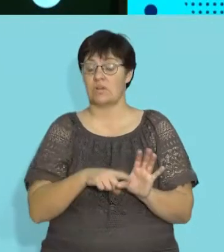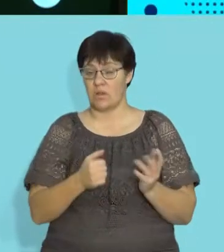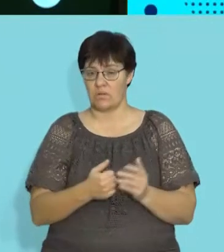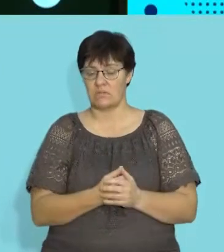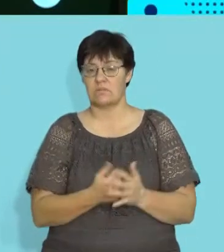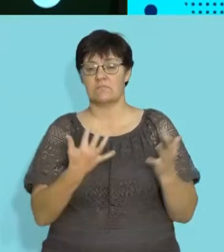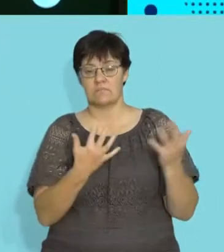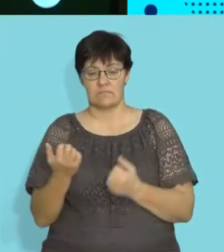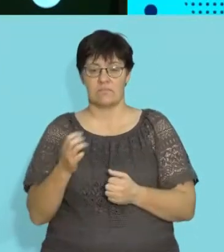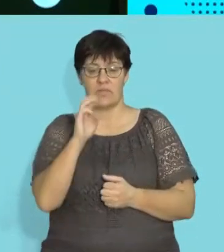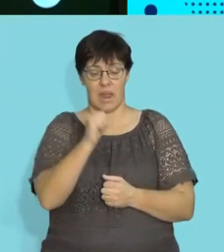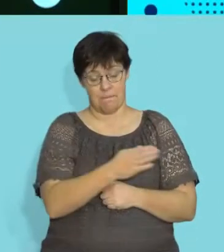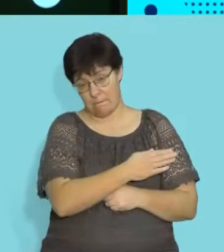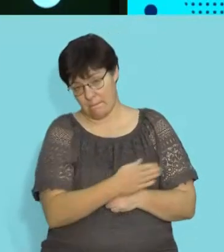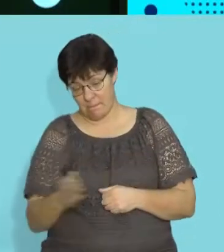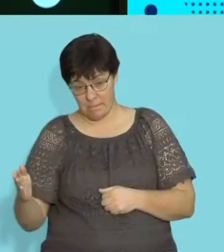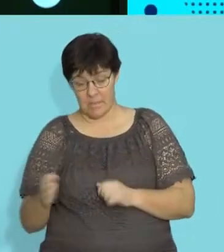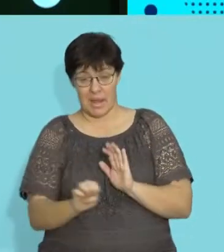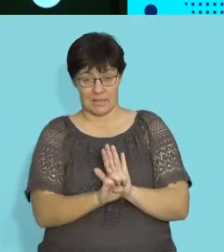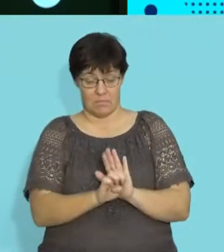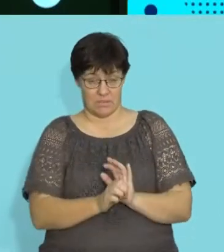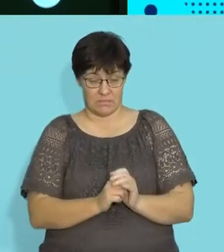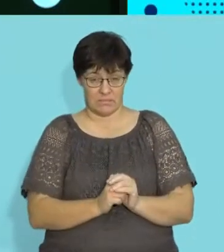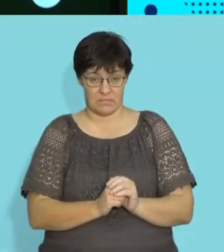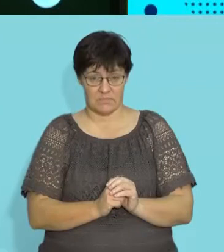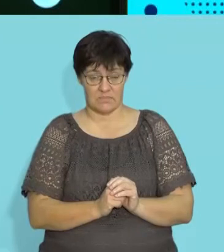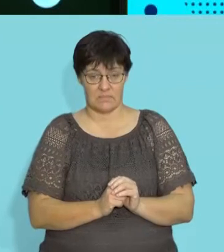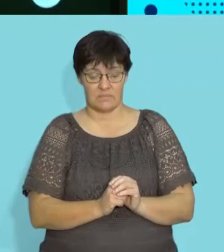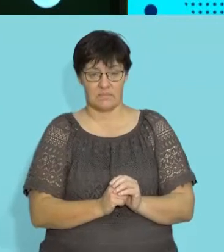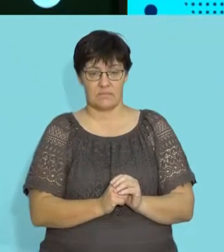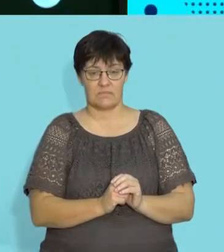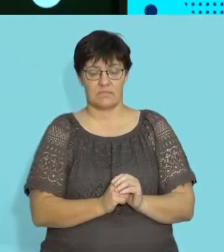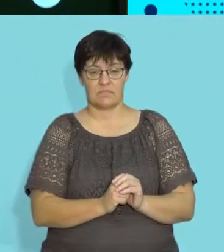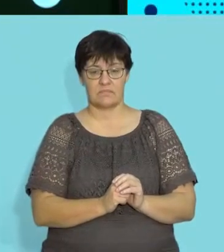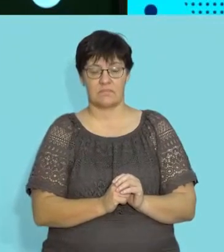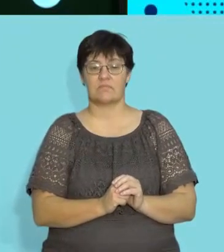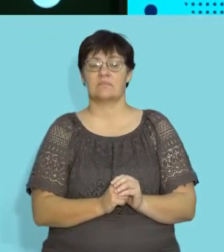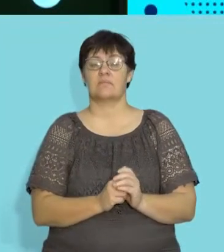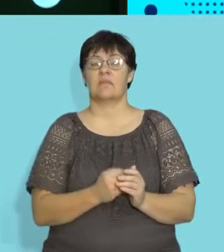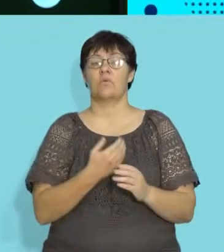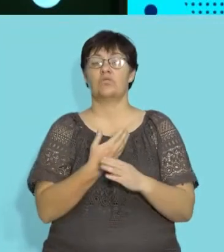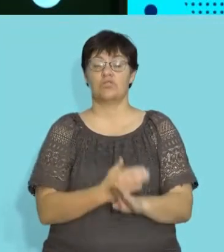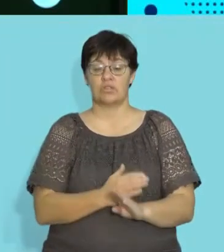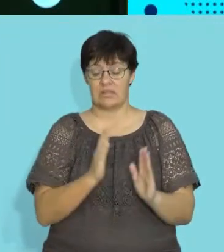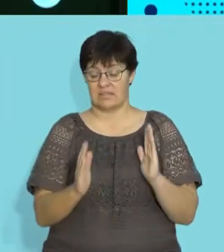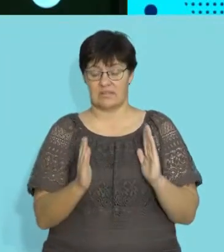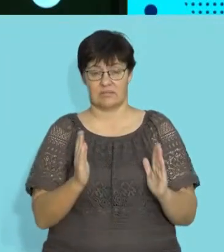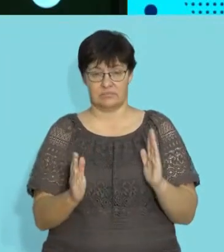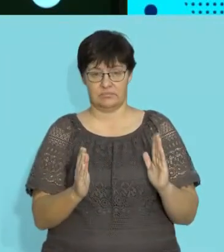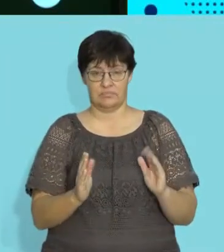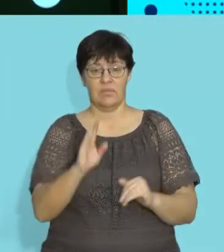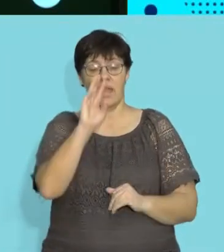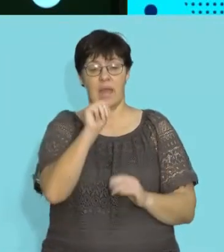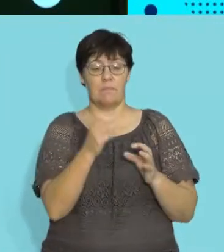we've been working with m throughout this example, I put restrictions on my